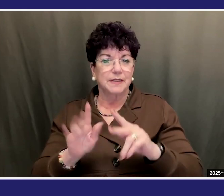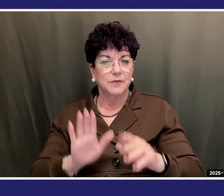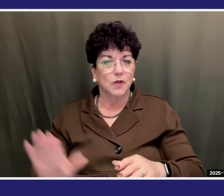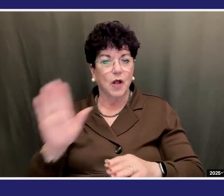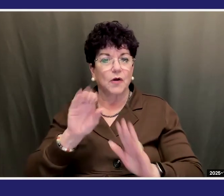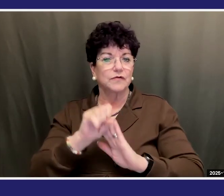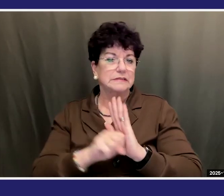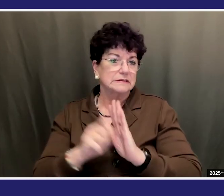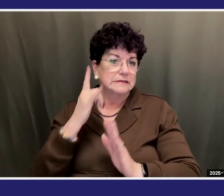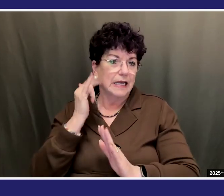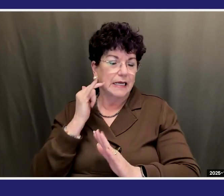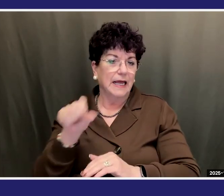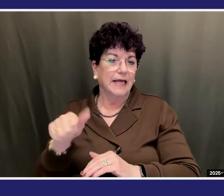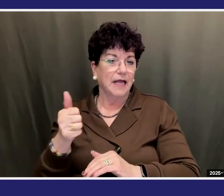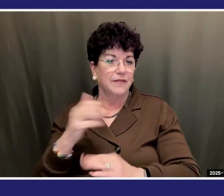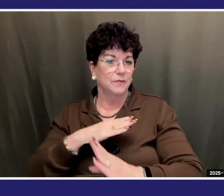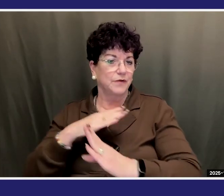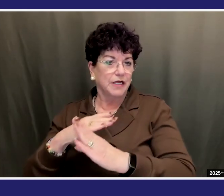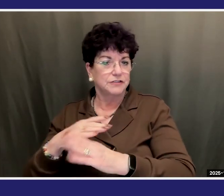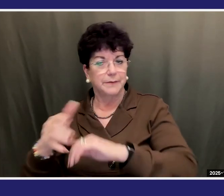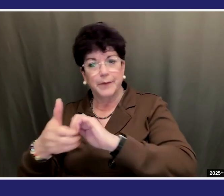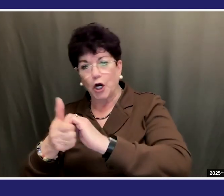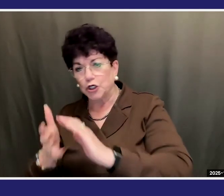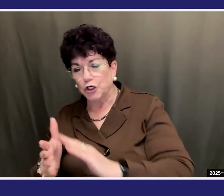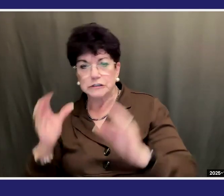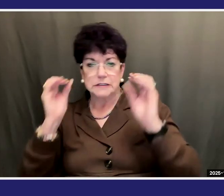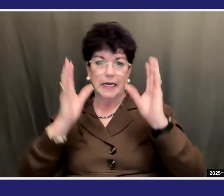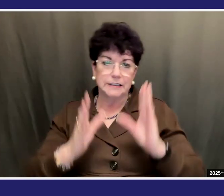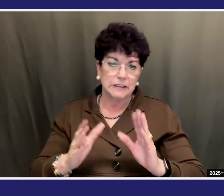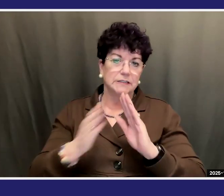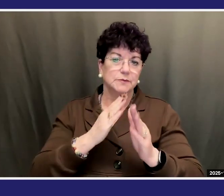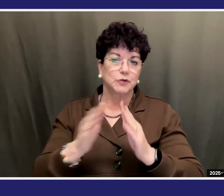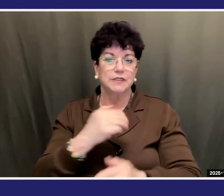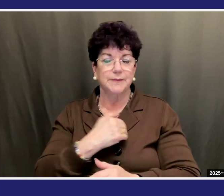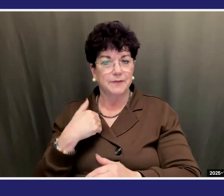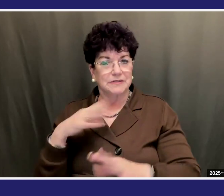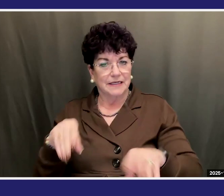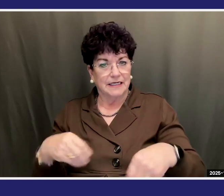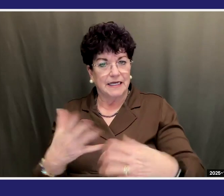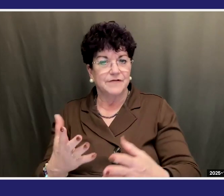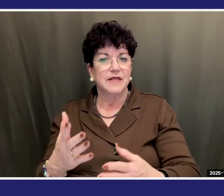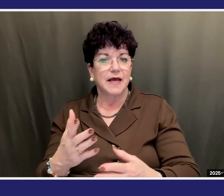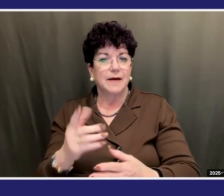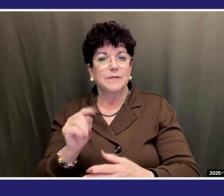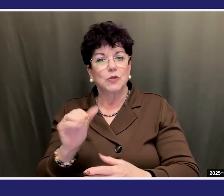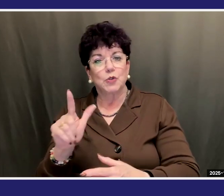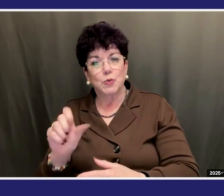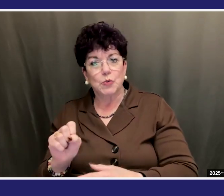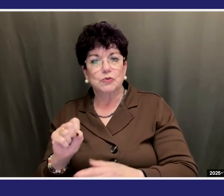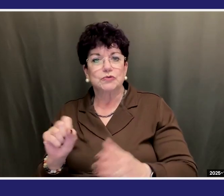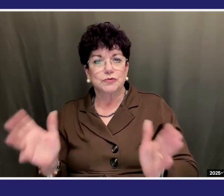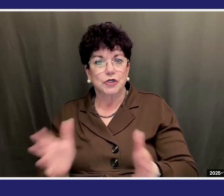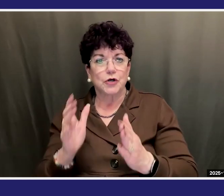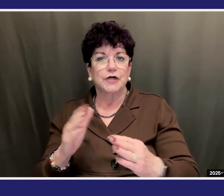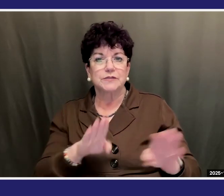and other prevention partners, educators, community members, leaders with the tools to promote behavioral health awareness,